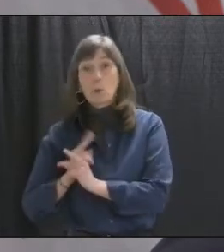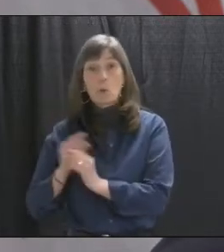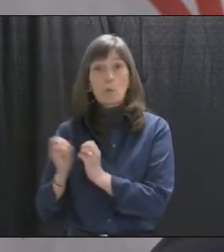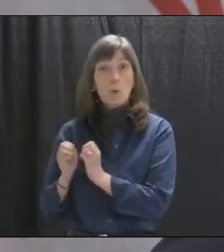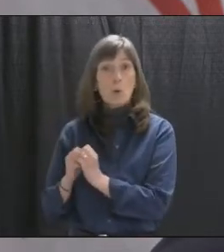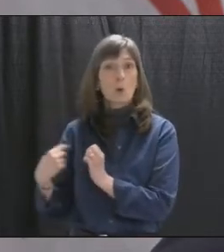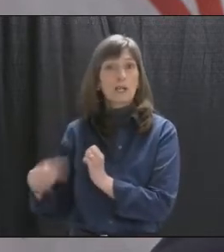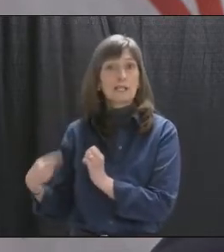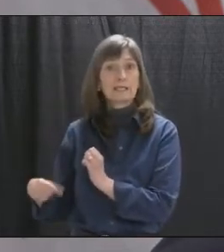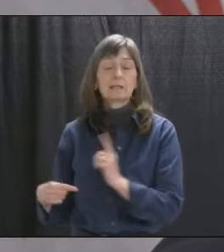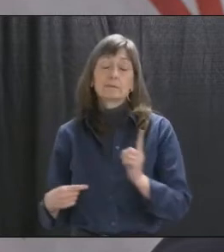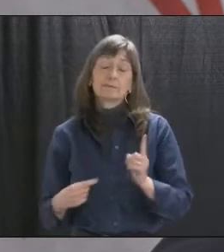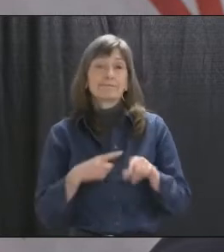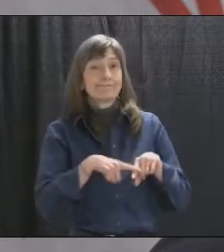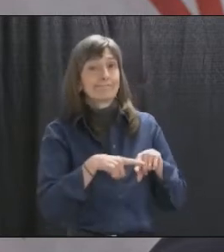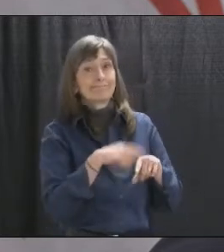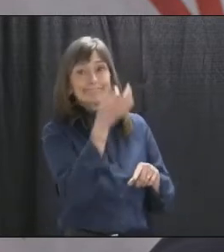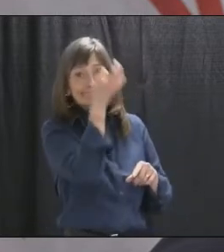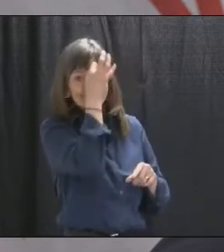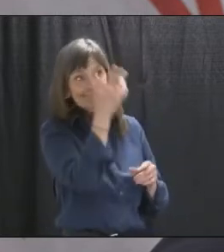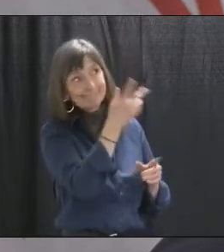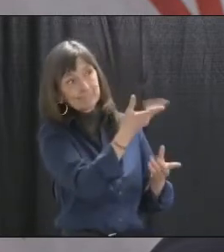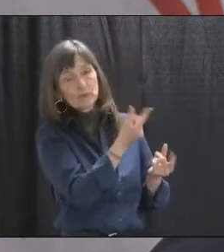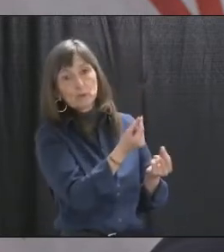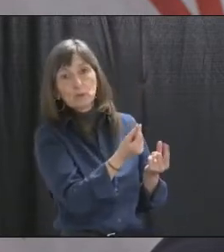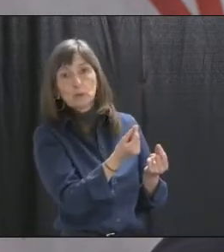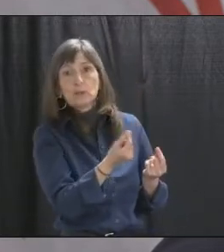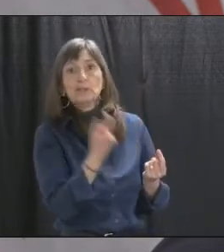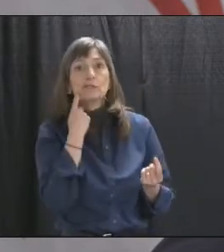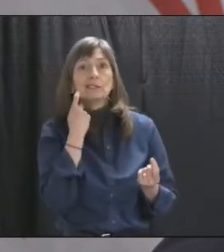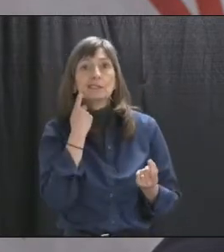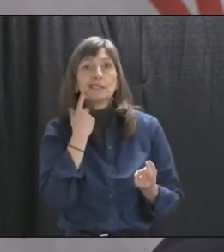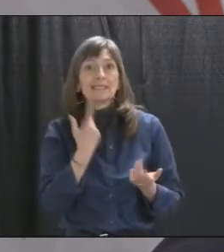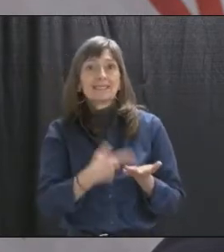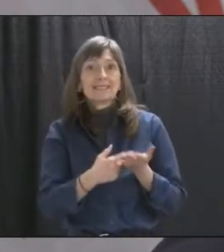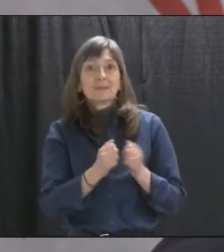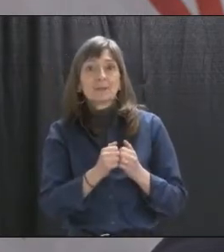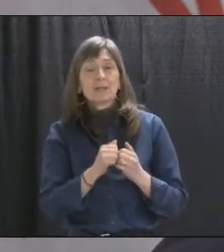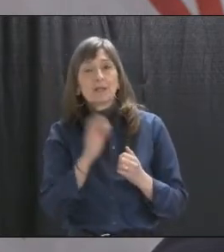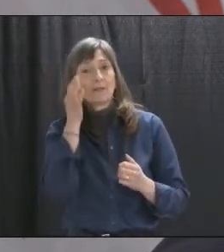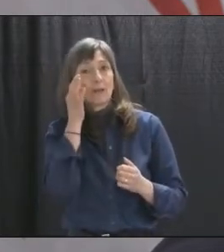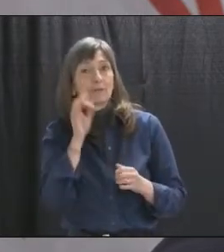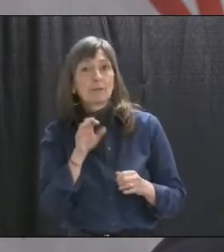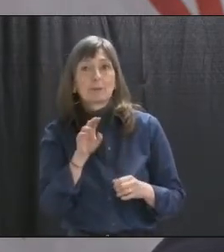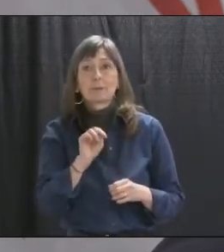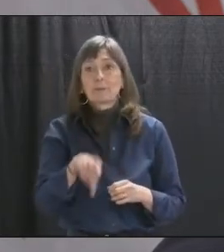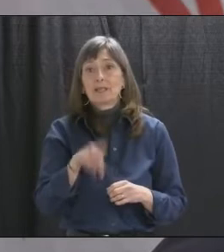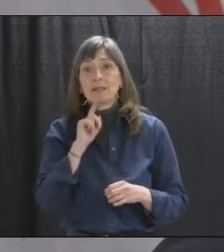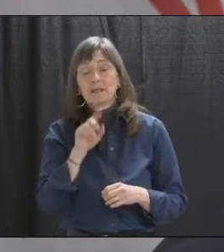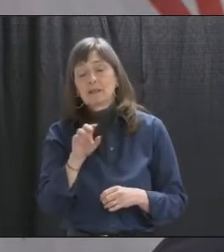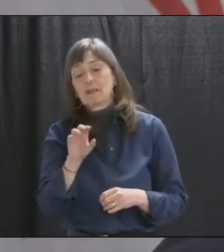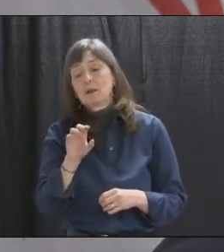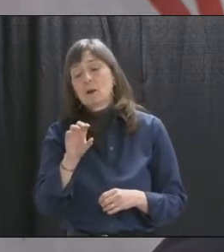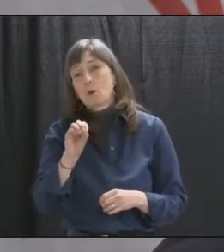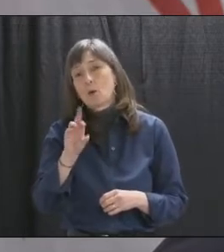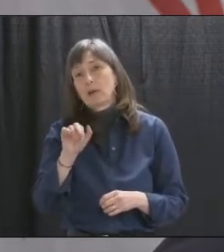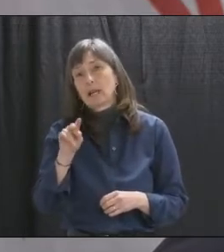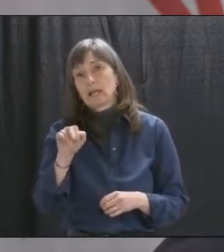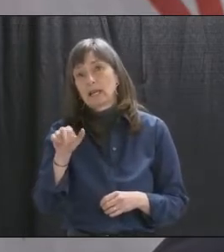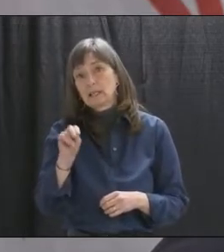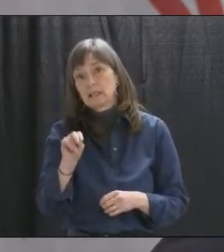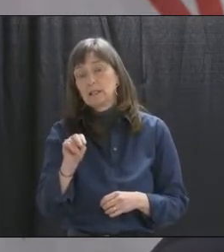speaking to Seamus Reagan, the Minister of Natural Resources, again this morning, as well as working with our provincial minister here,